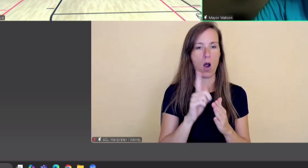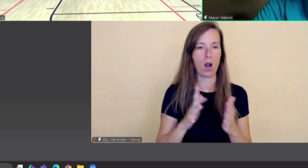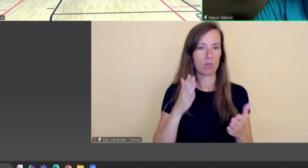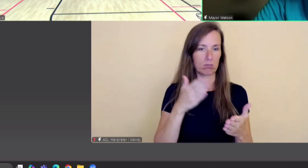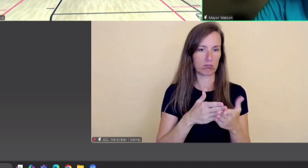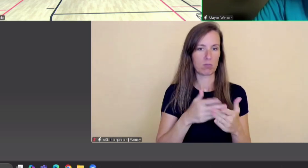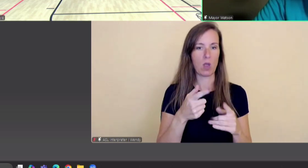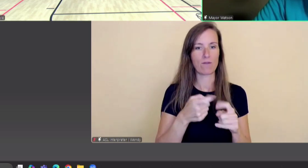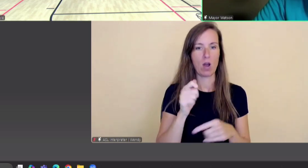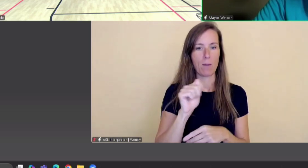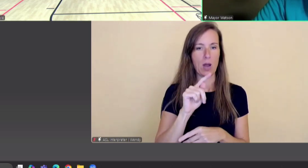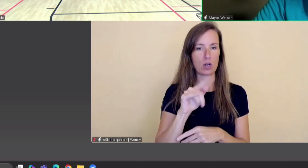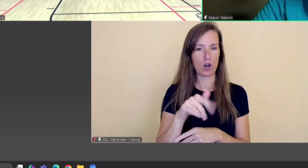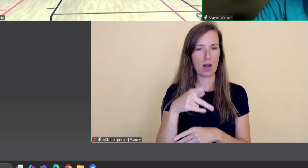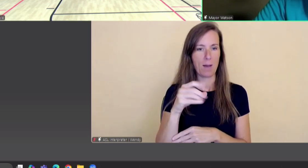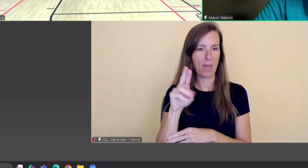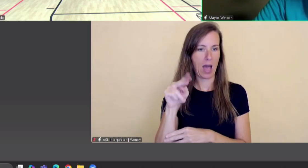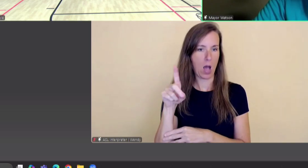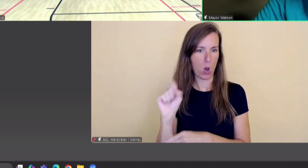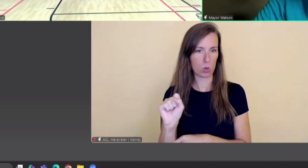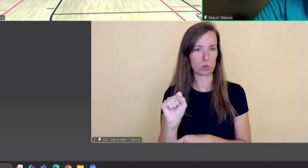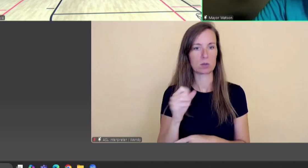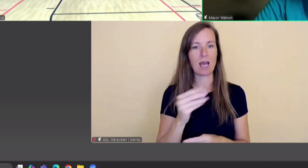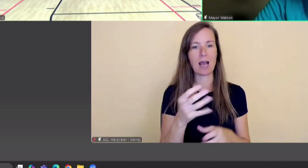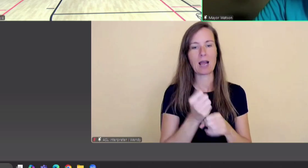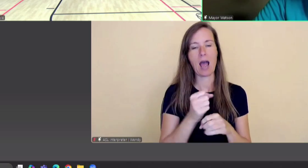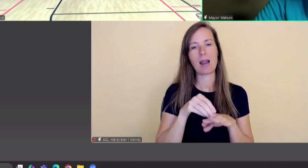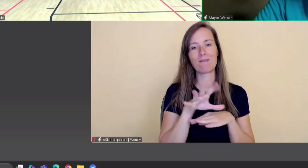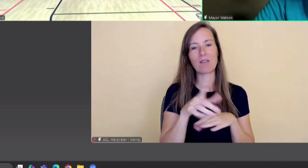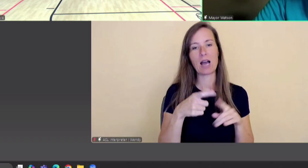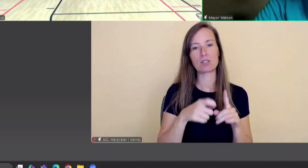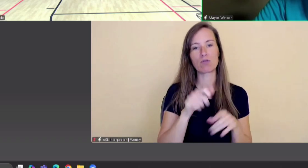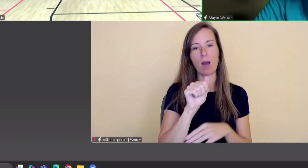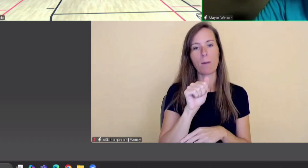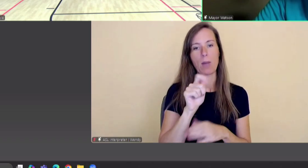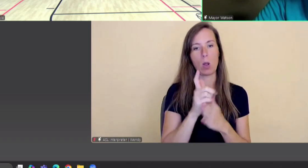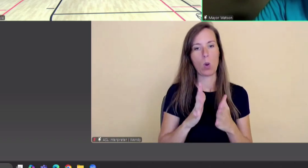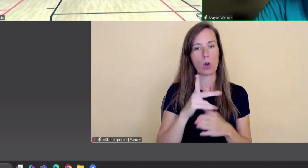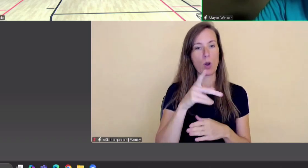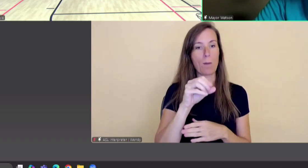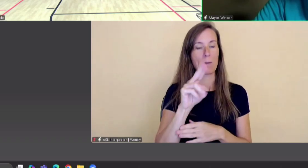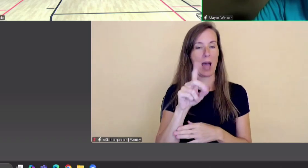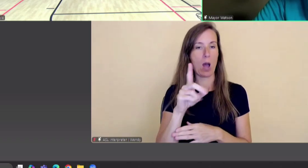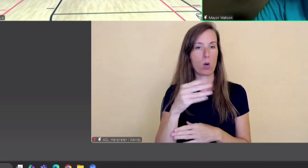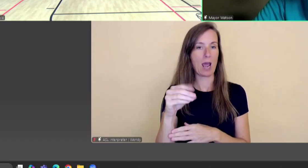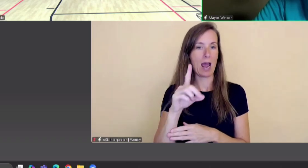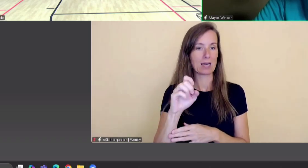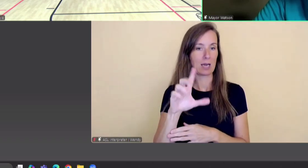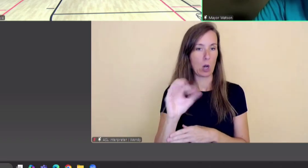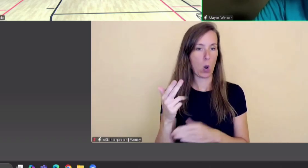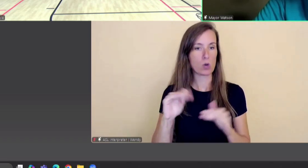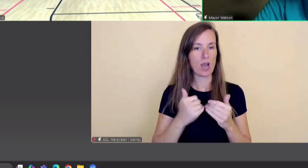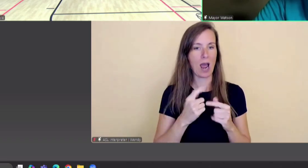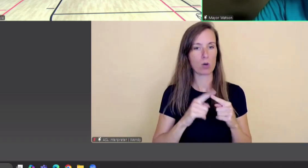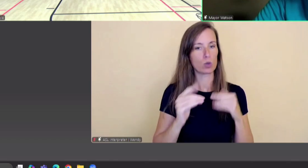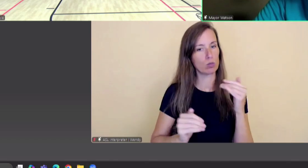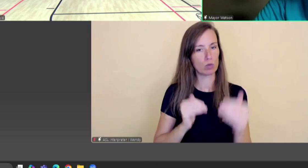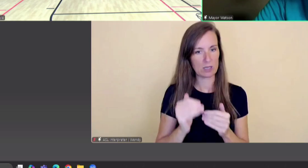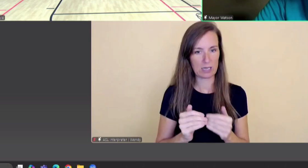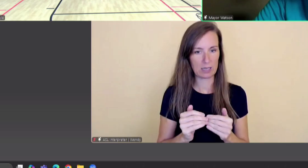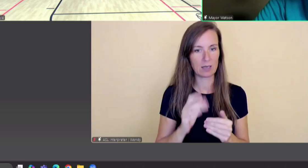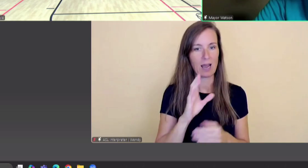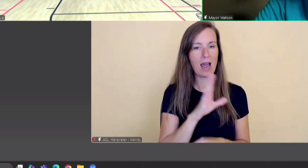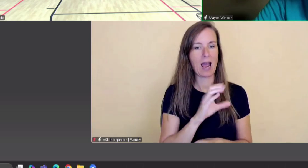and DeLoach on how to proceed. The council received the update and advice and directed Mr. Pounds to dismiss